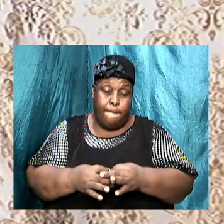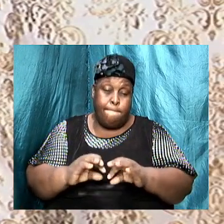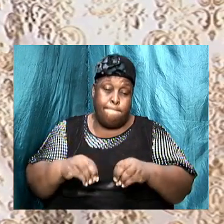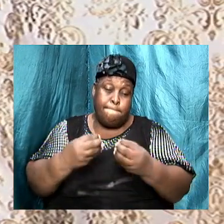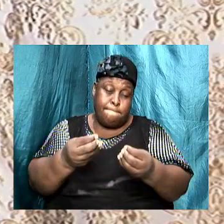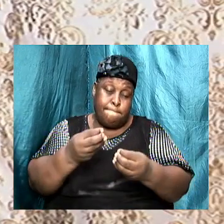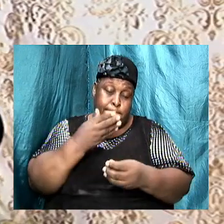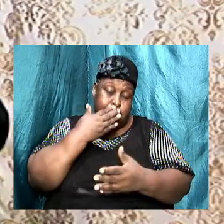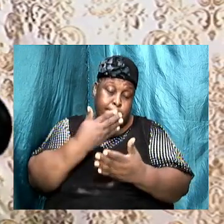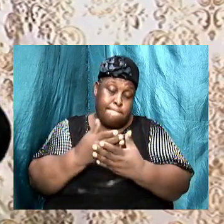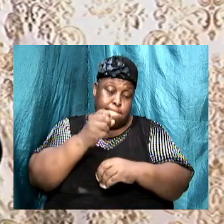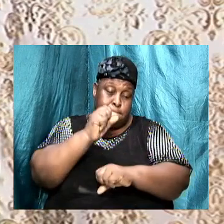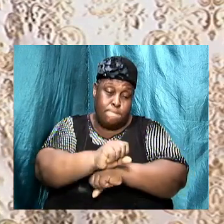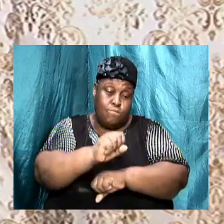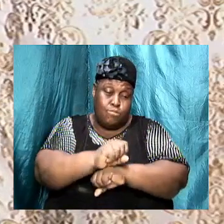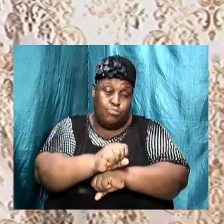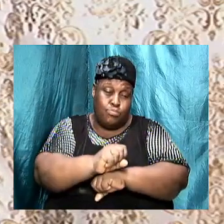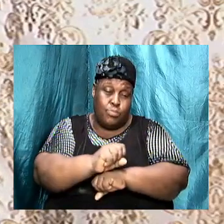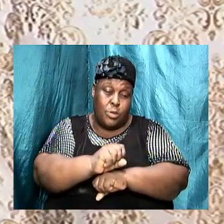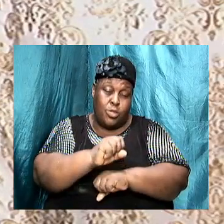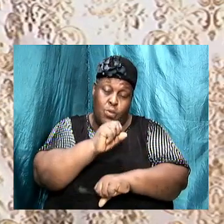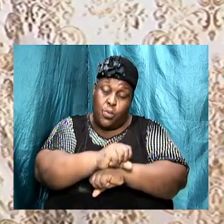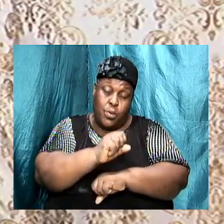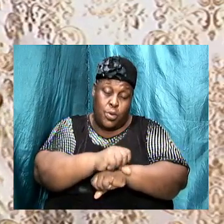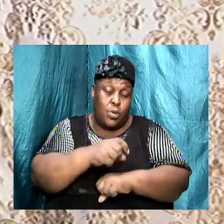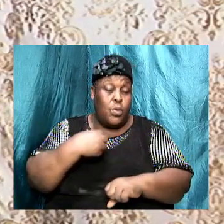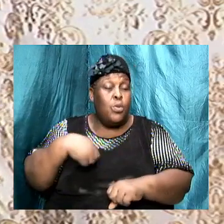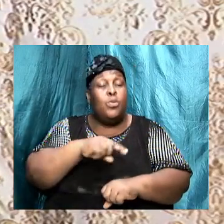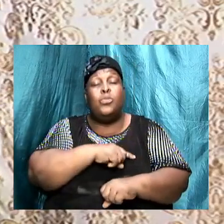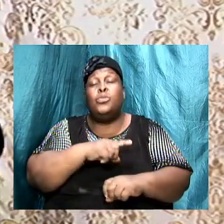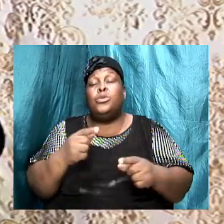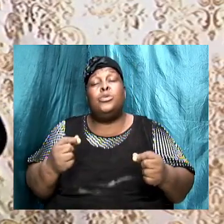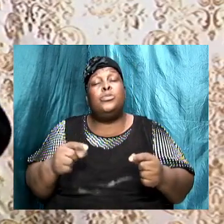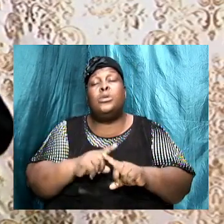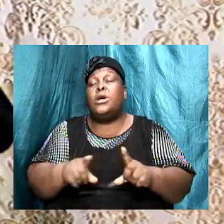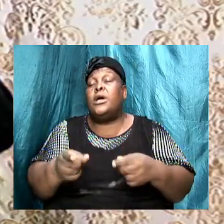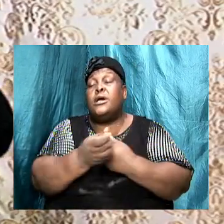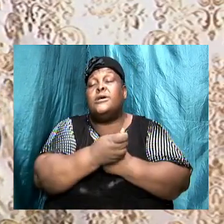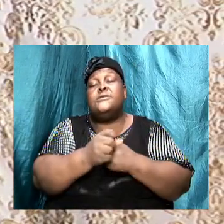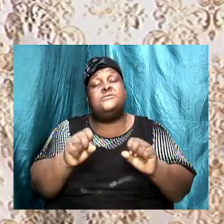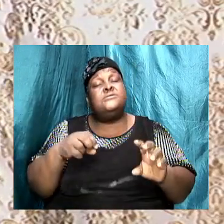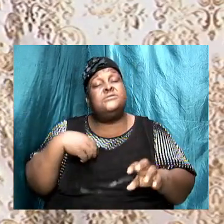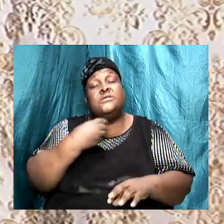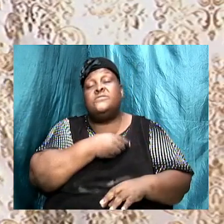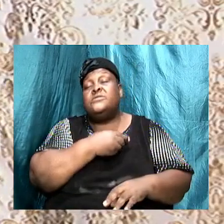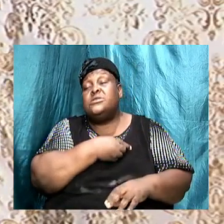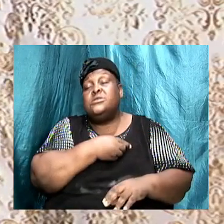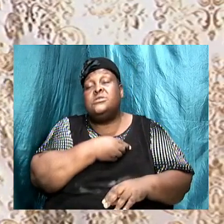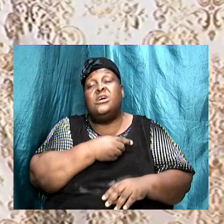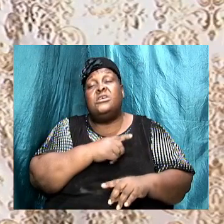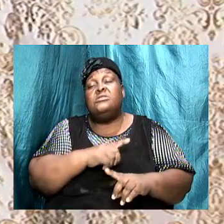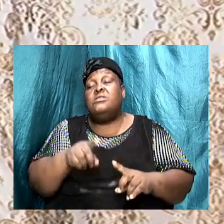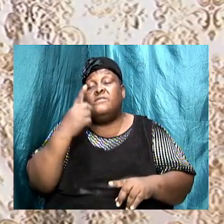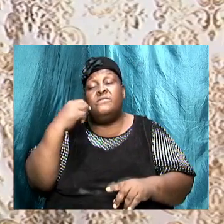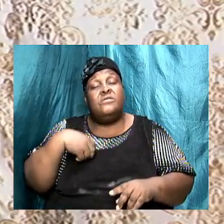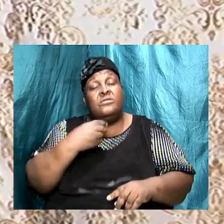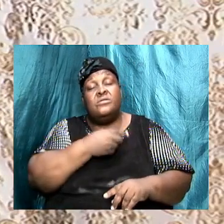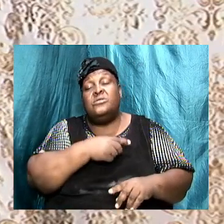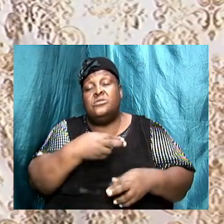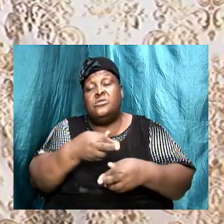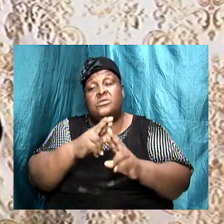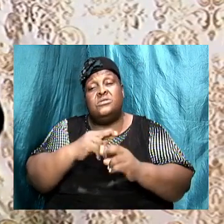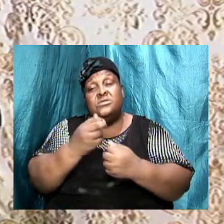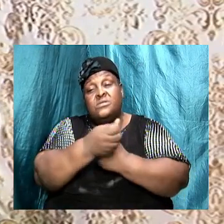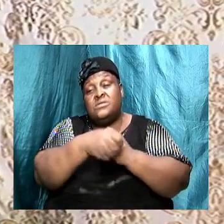provides good works. So the works that we do can't save us, and it will not amount to us getting salvation. But at the